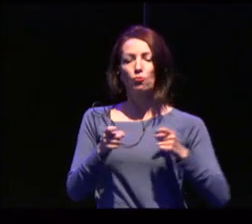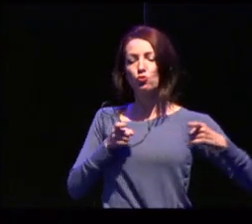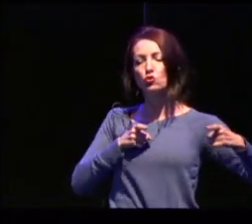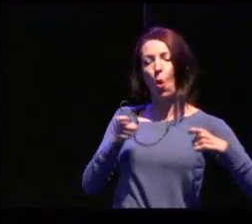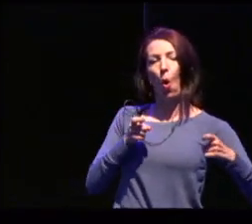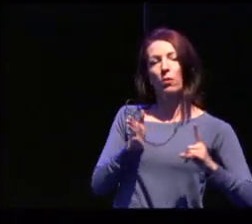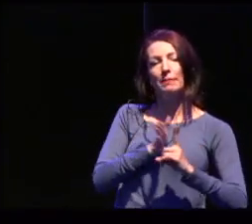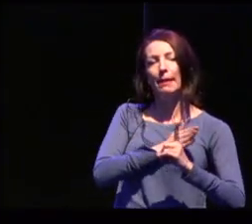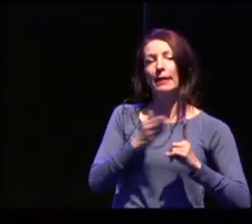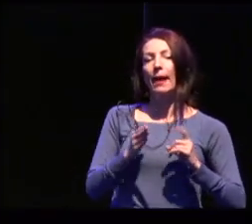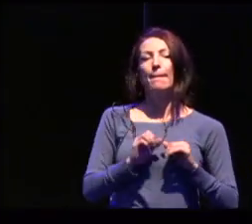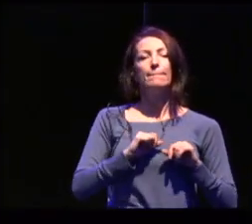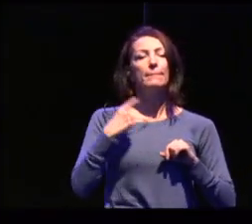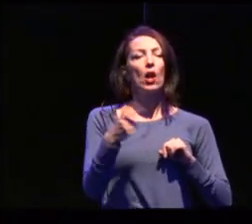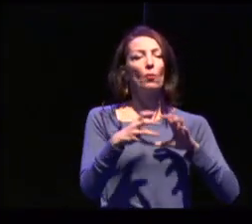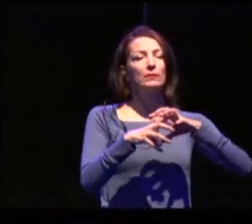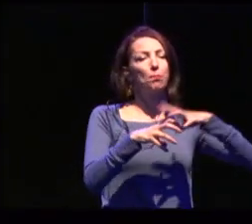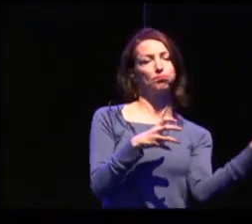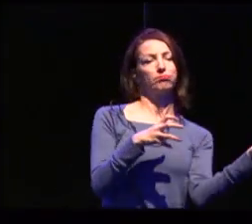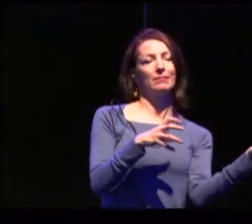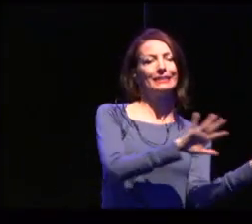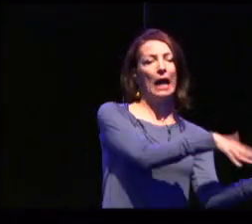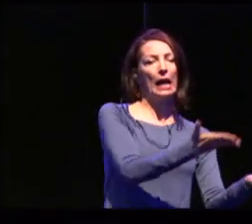manipulate. But it always loses.